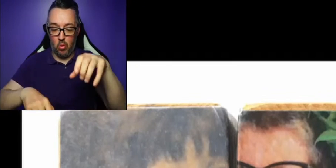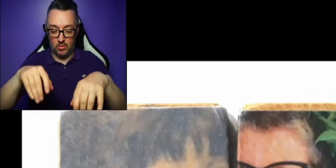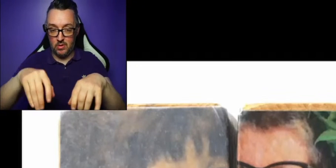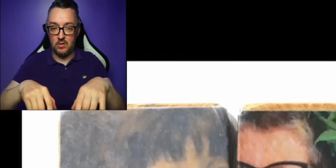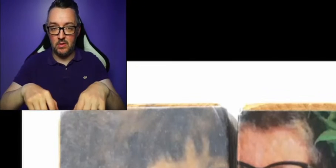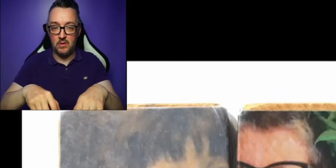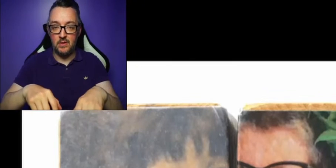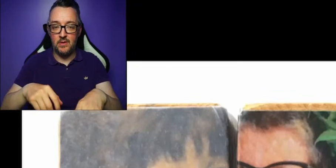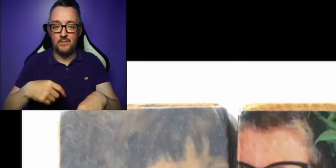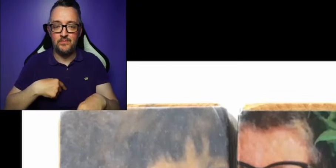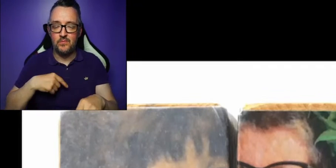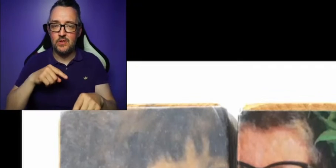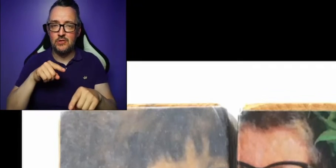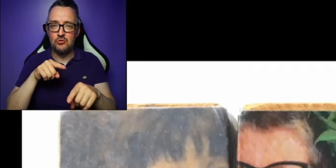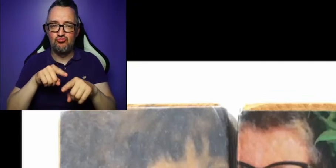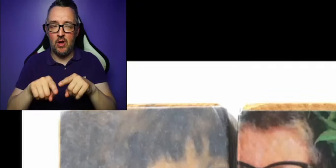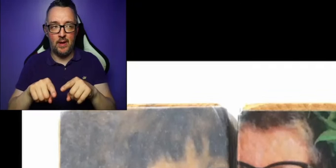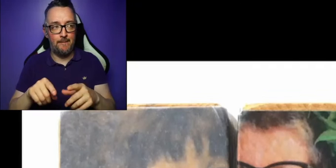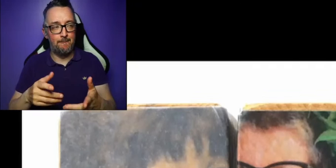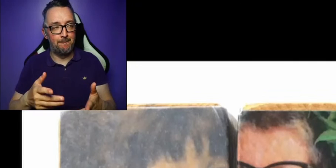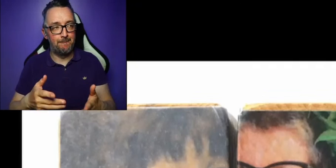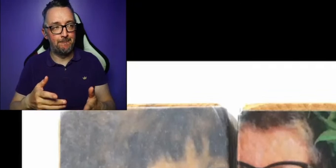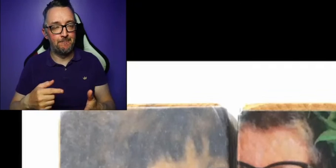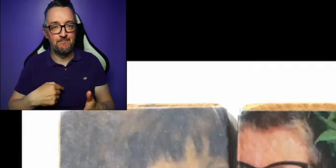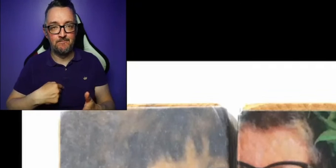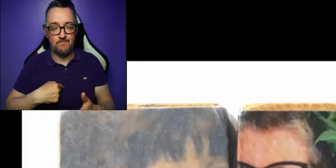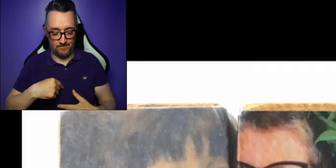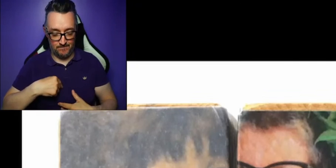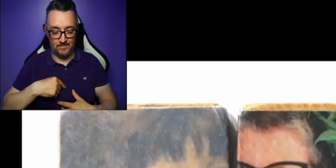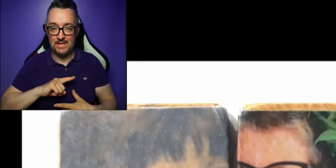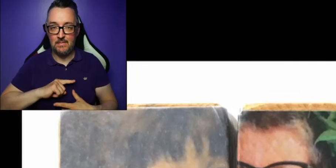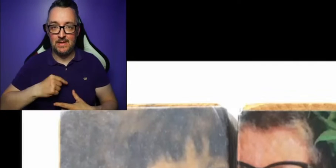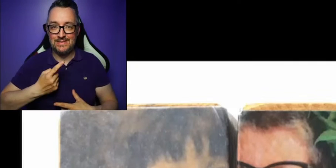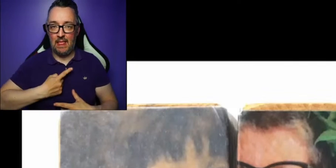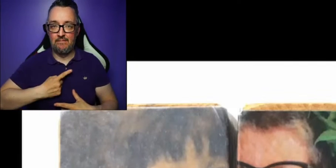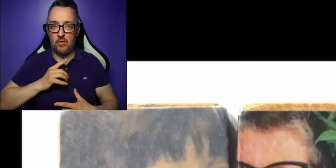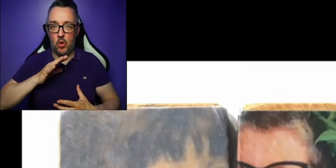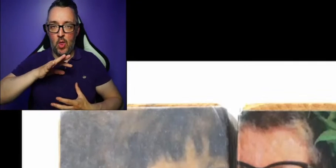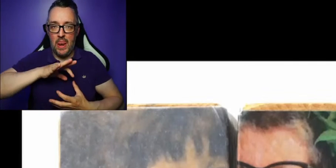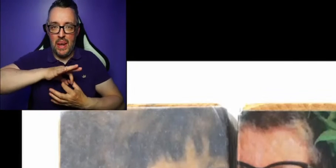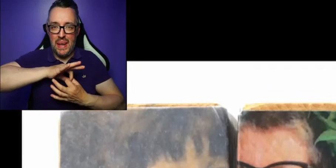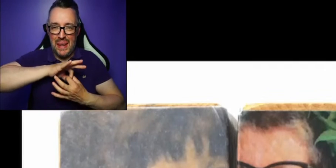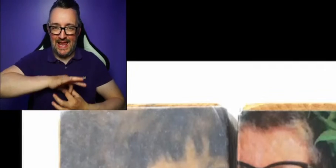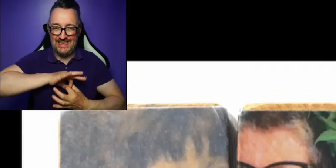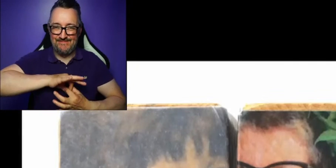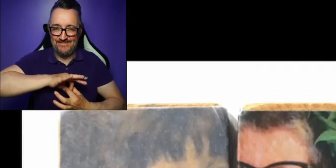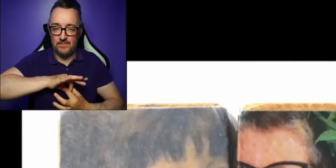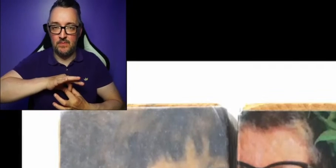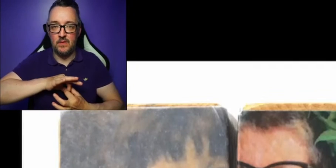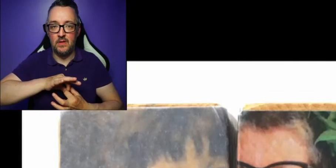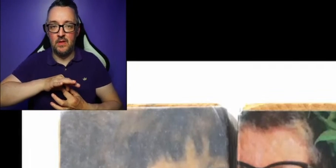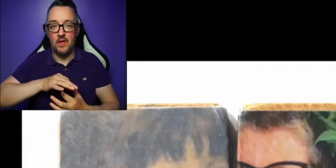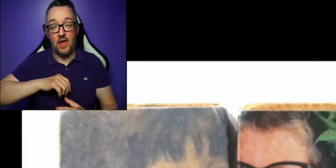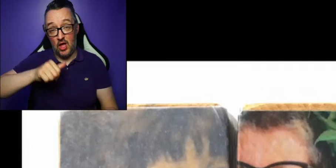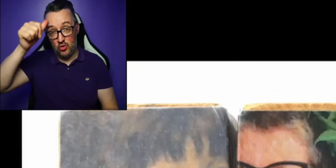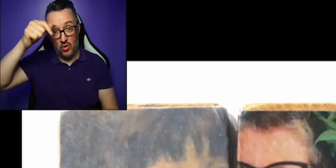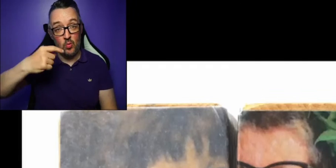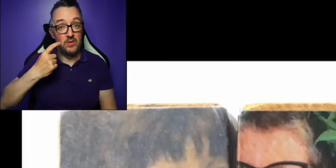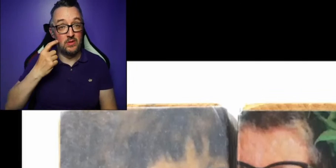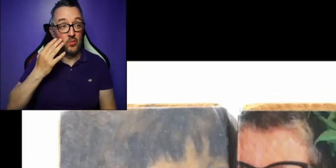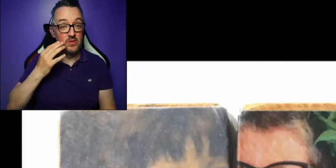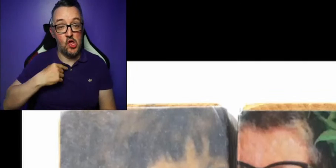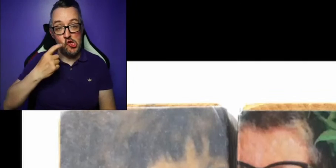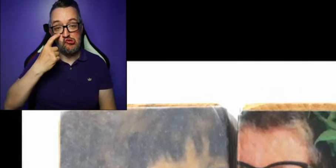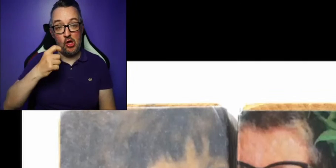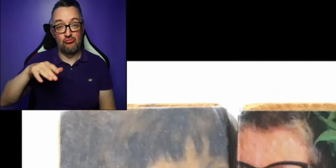me, because what I'm trying to do is I'm trying to reconnect with myself. This very feisty little